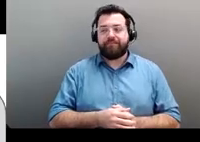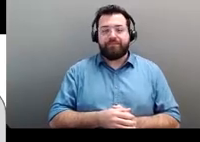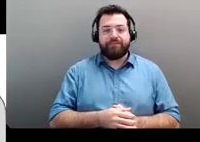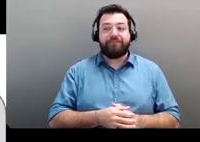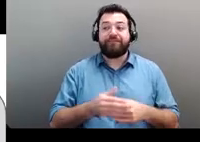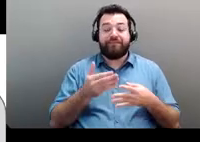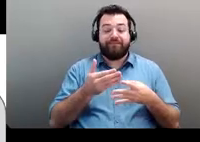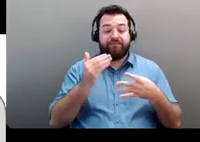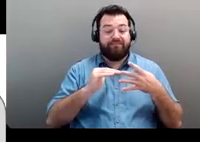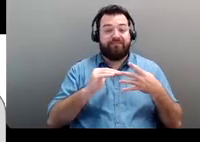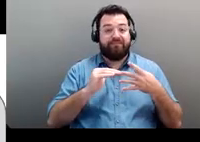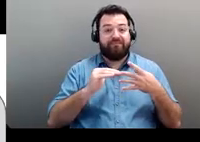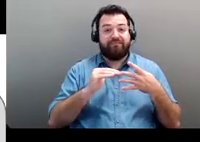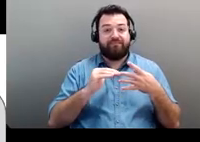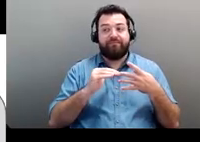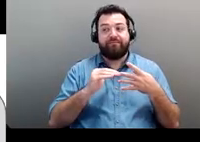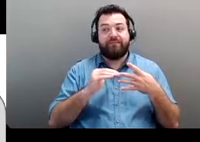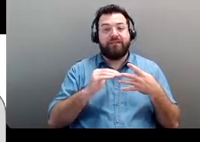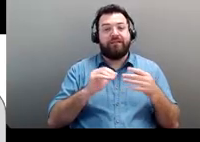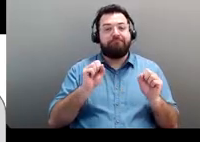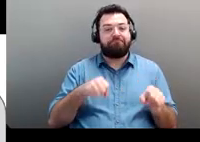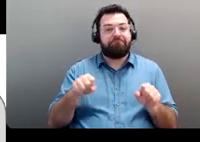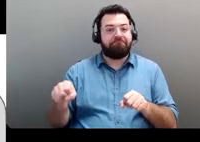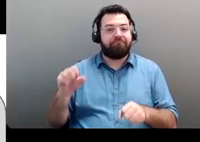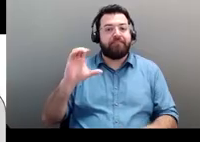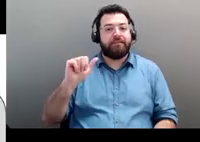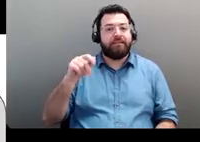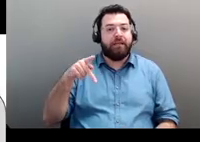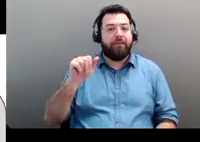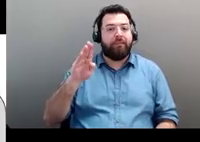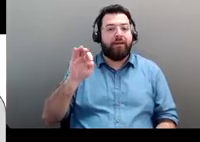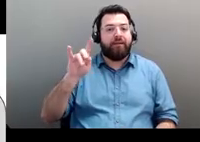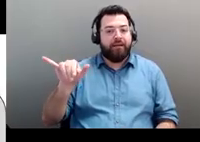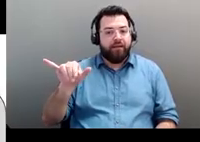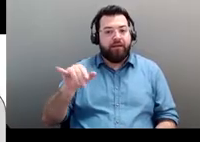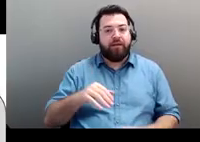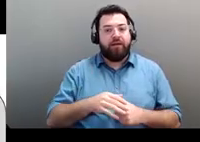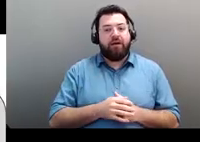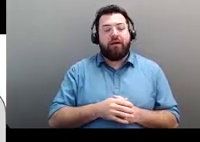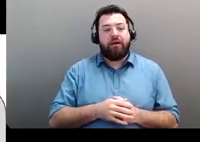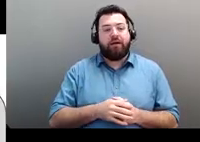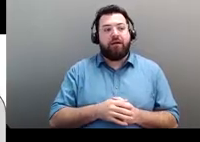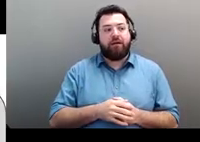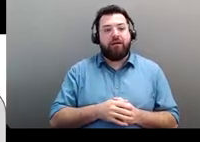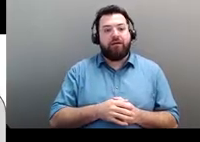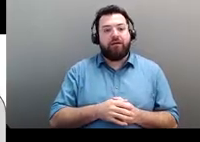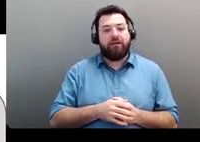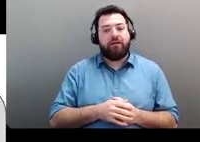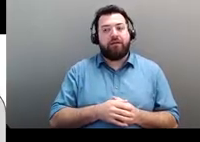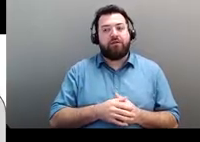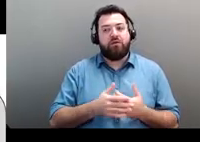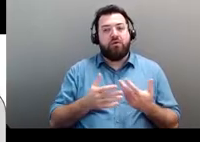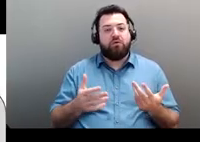The next component or area is capability. So just being aware of the